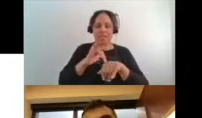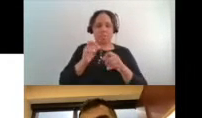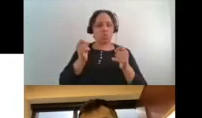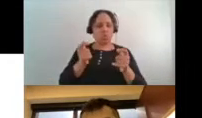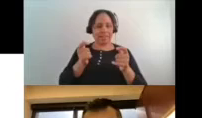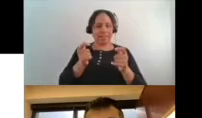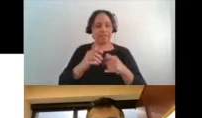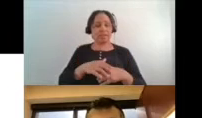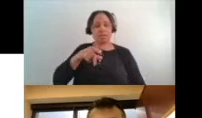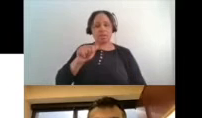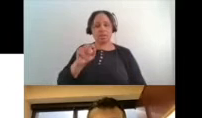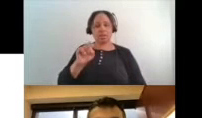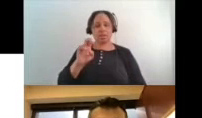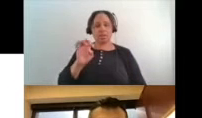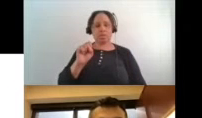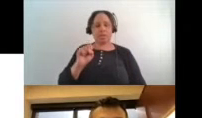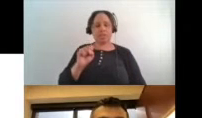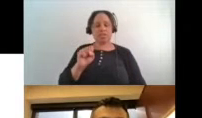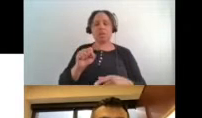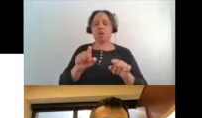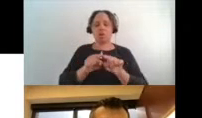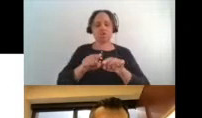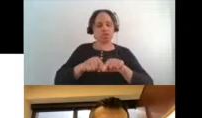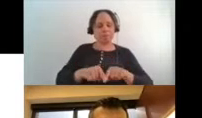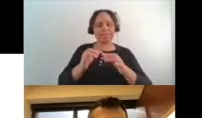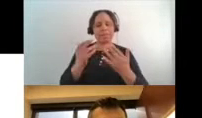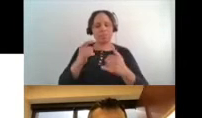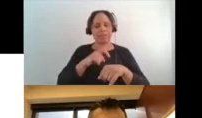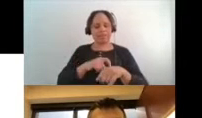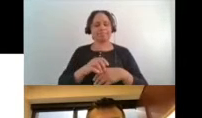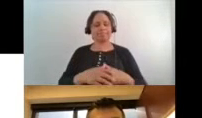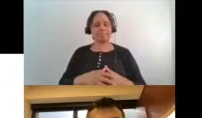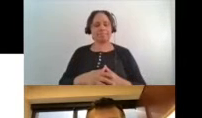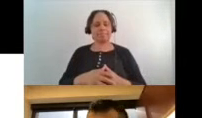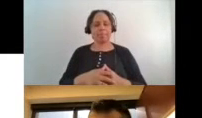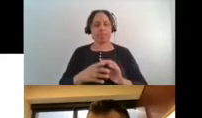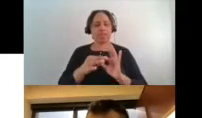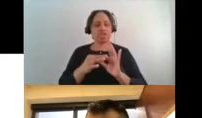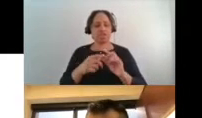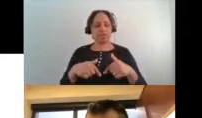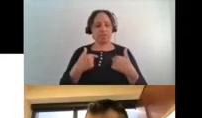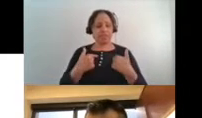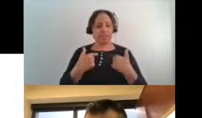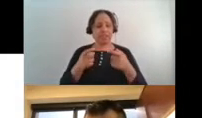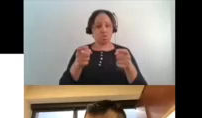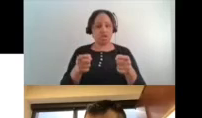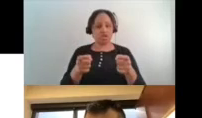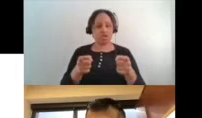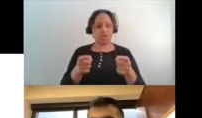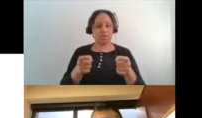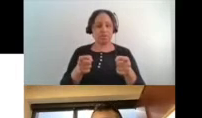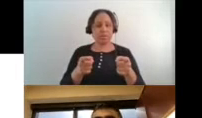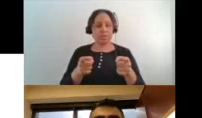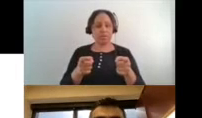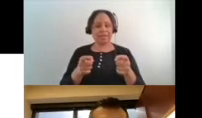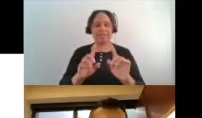then pancreas is also based on wait time, like the kidney, okay? In terms of living donation, it's a whole